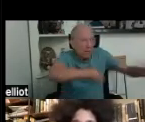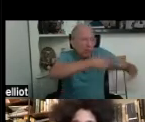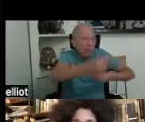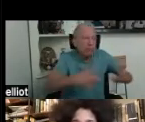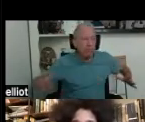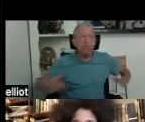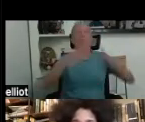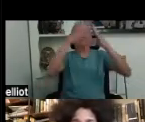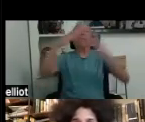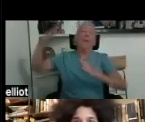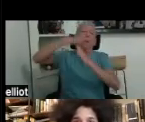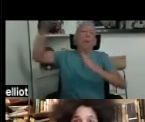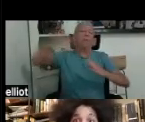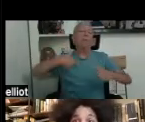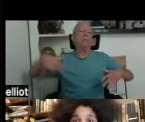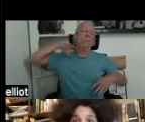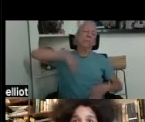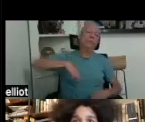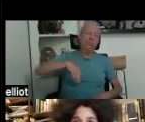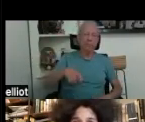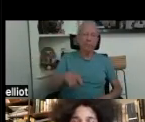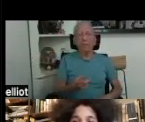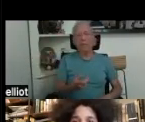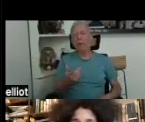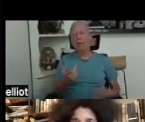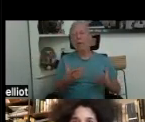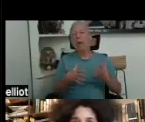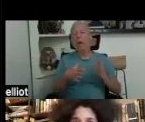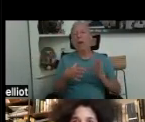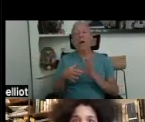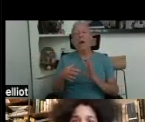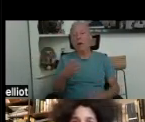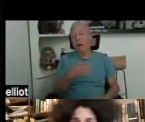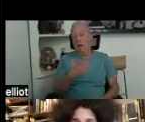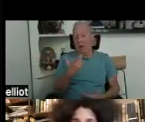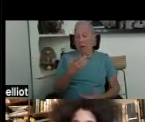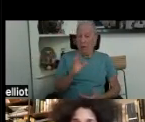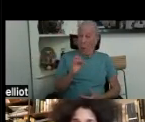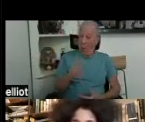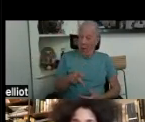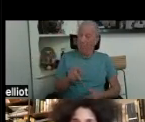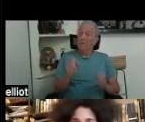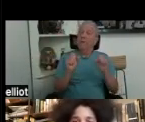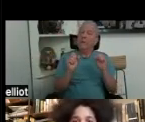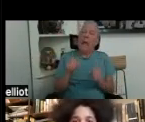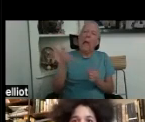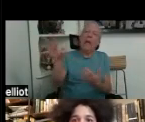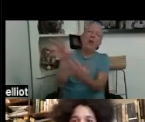lacking intentionality, cooperatives can easily replicate these primary power